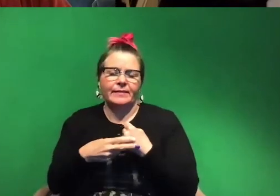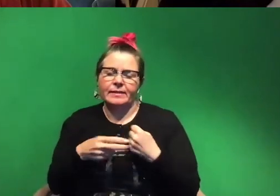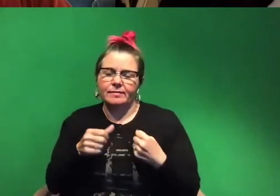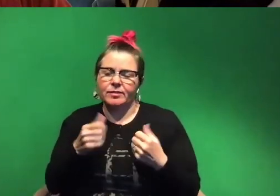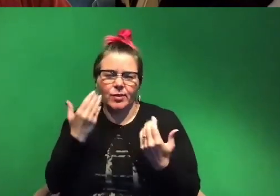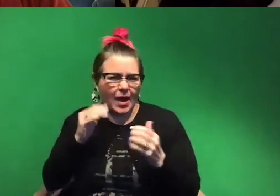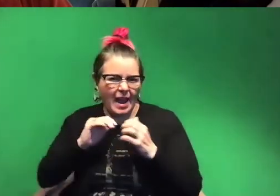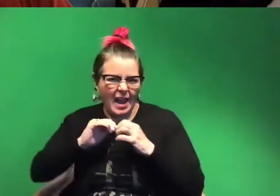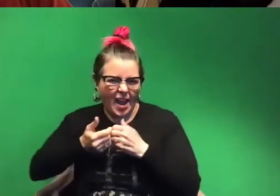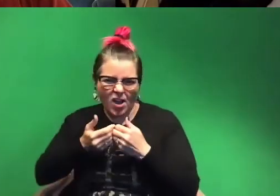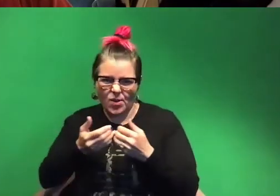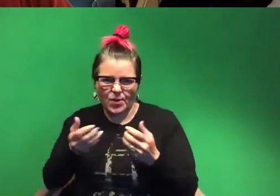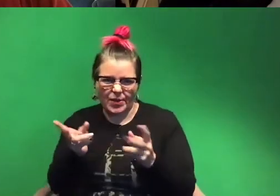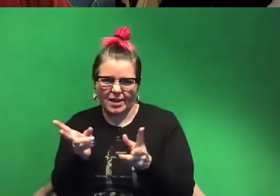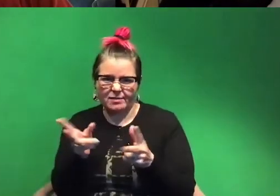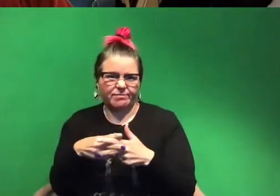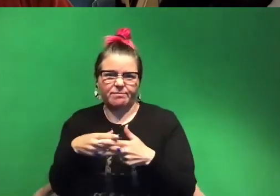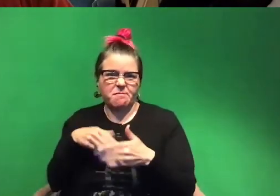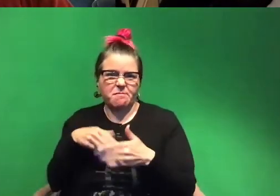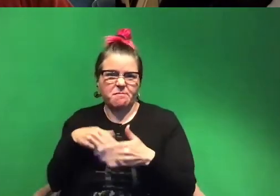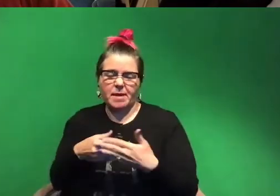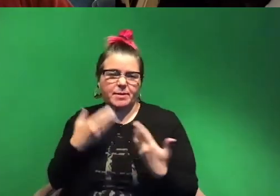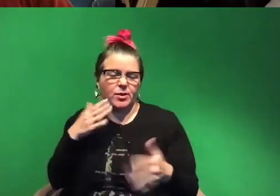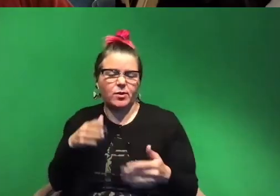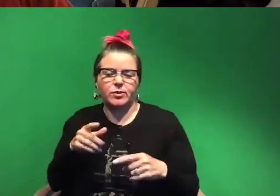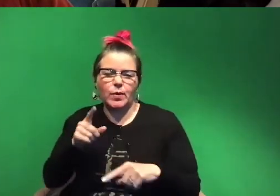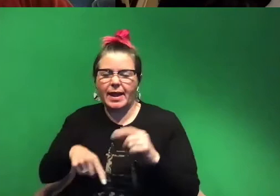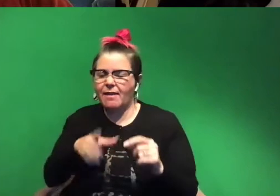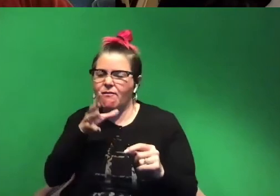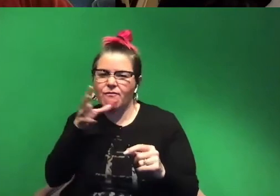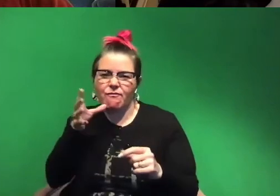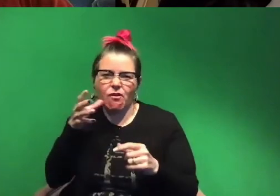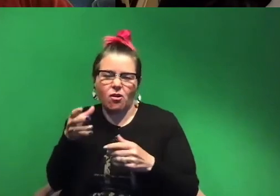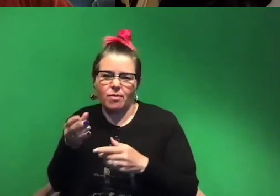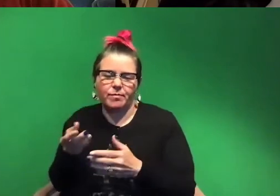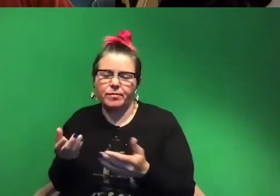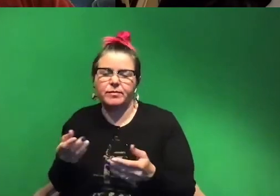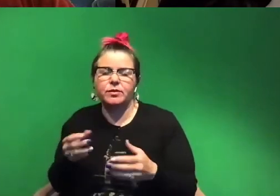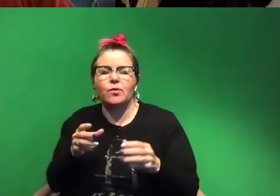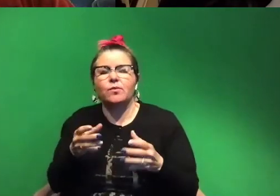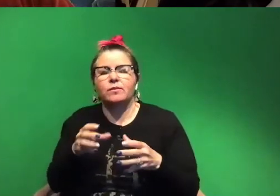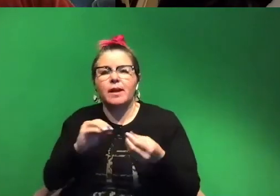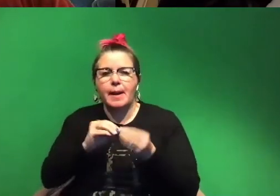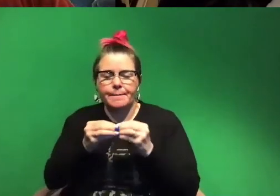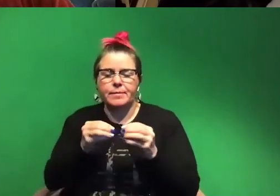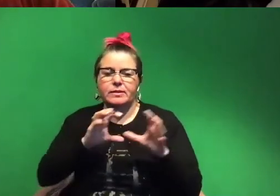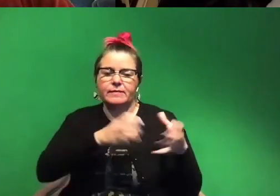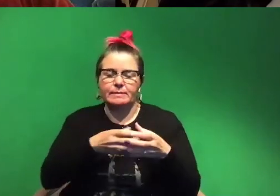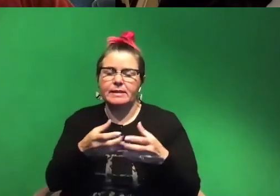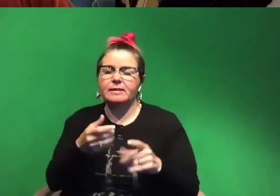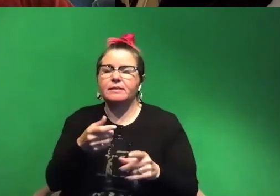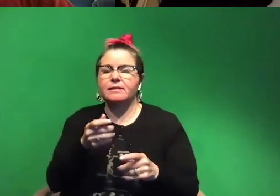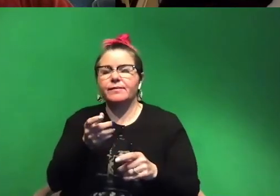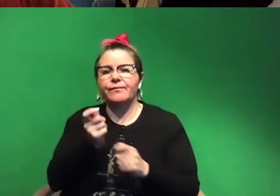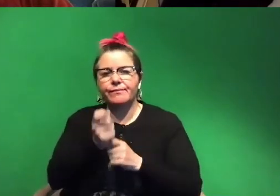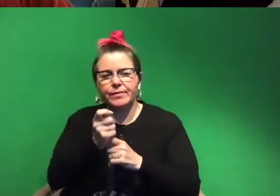reproduce overall. So there's no way to really farm them reliably. So populations or species which have been fished for